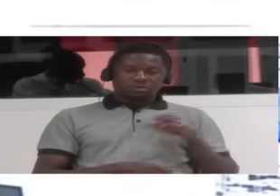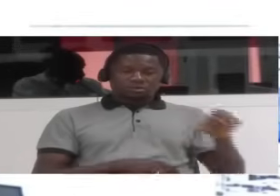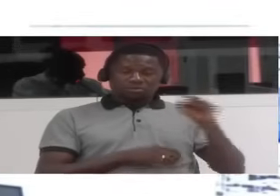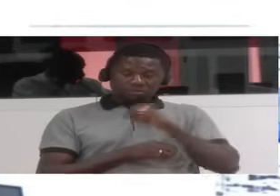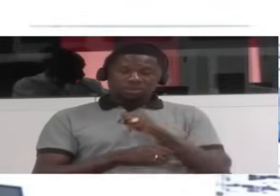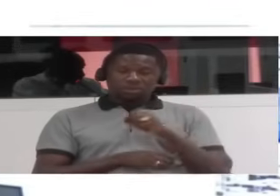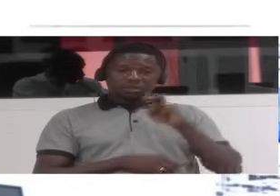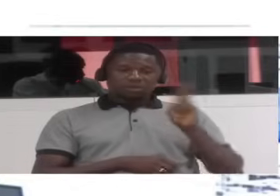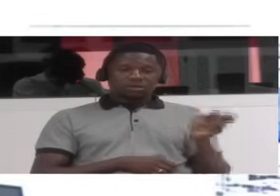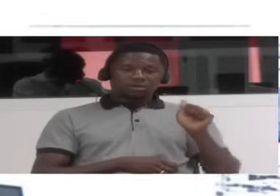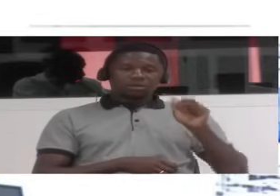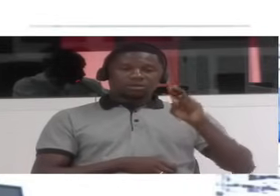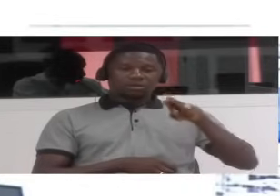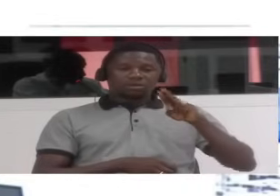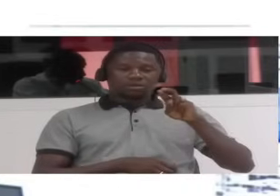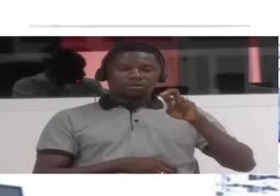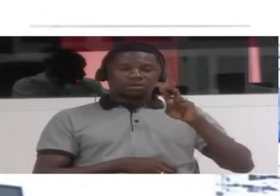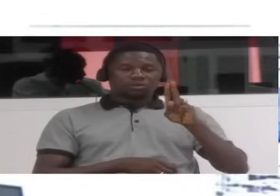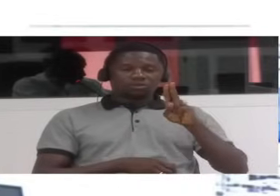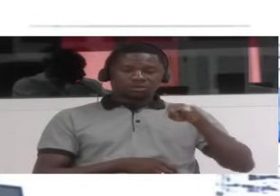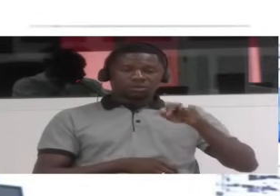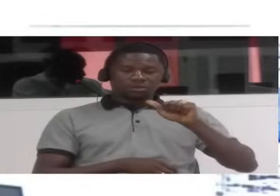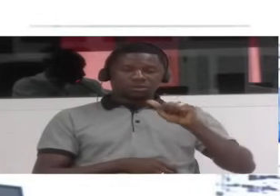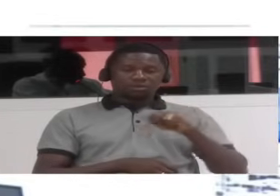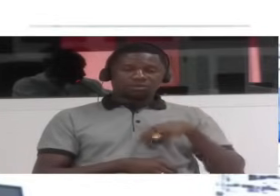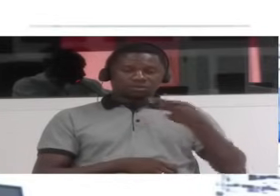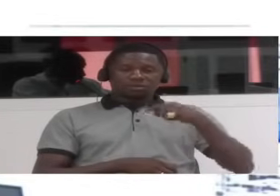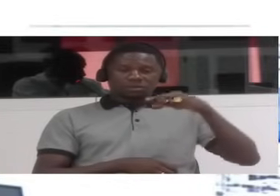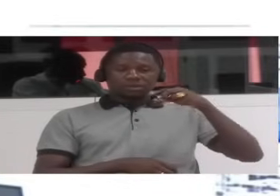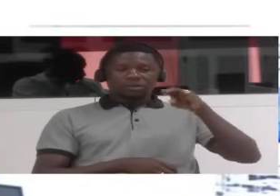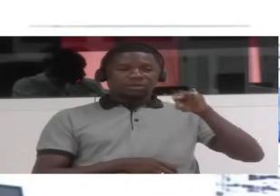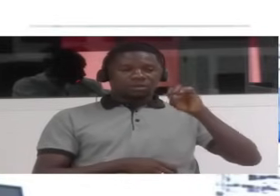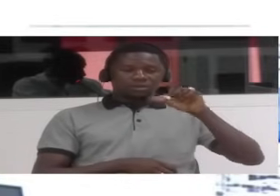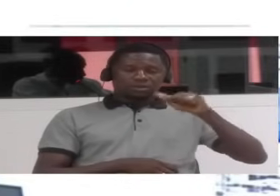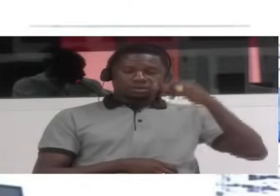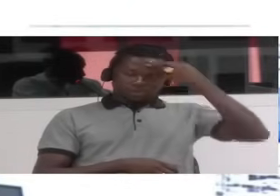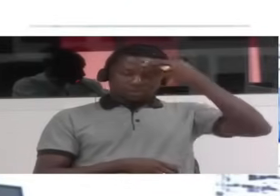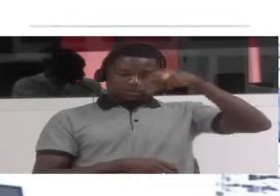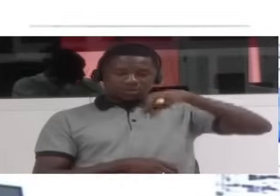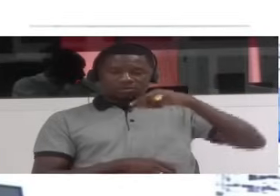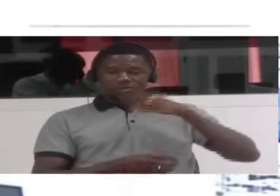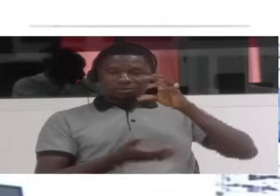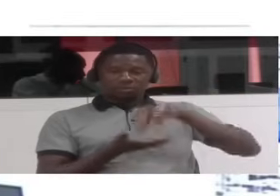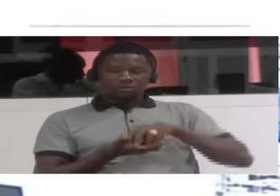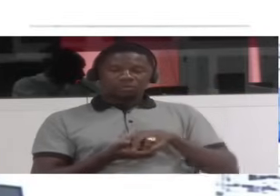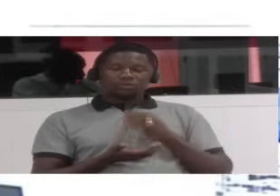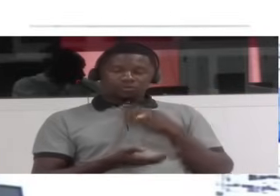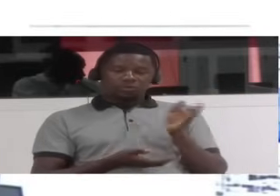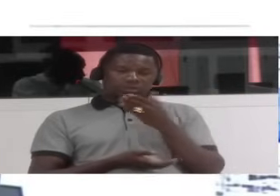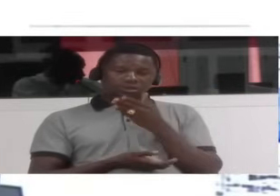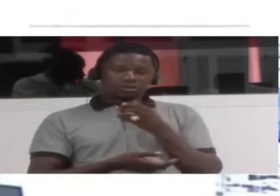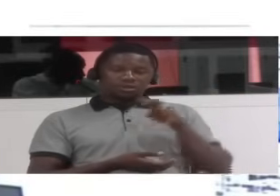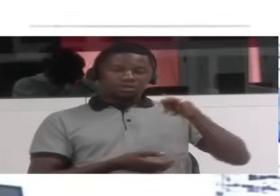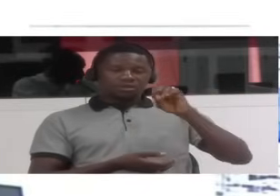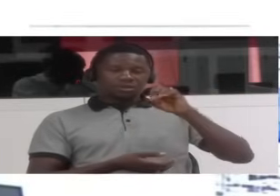Aruna Jammeh from the NIA headquarters in Banjul. We went to